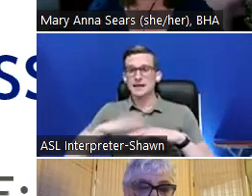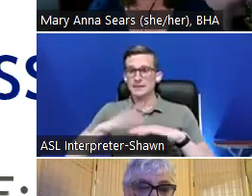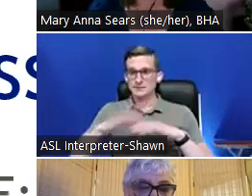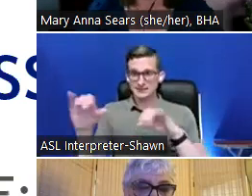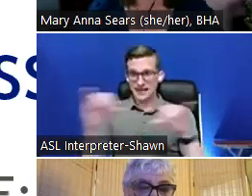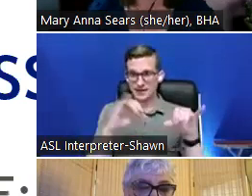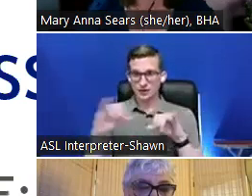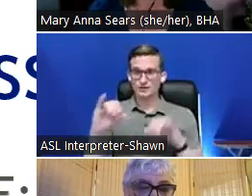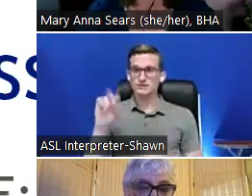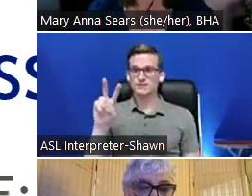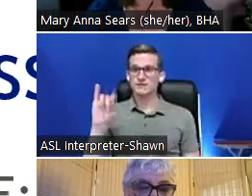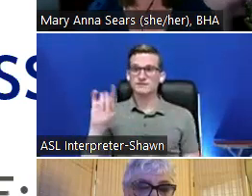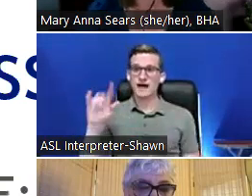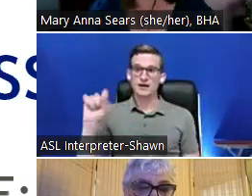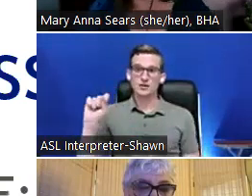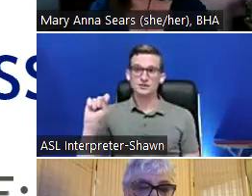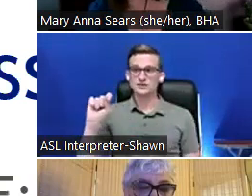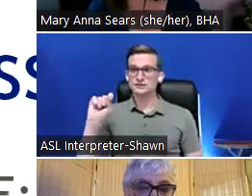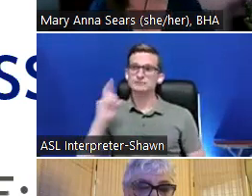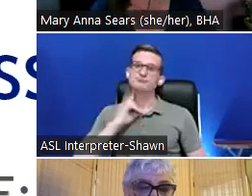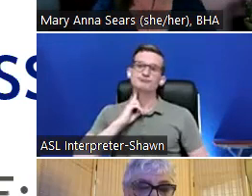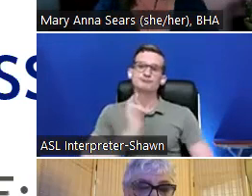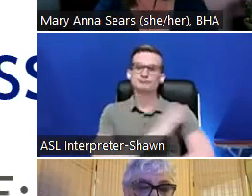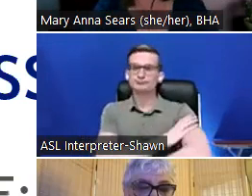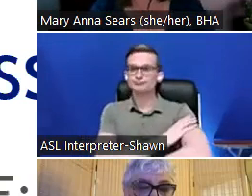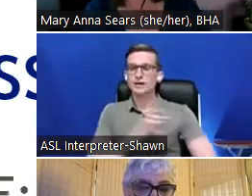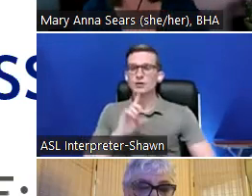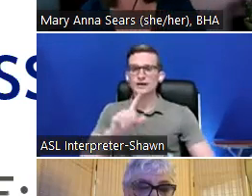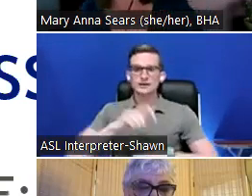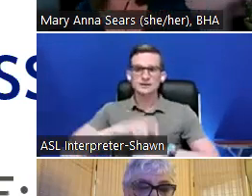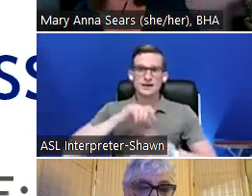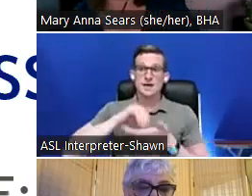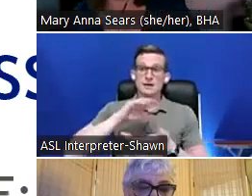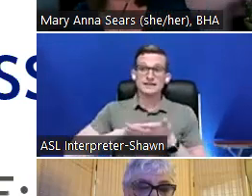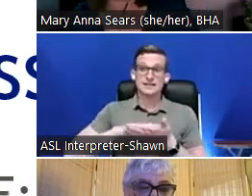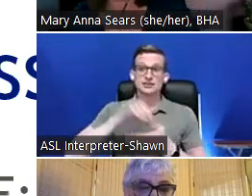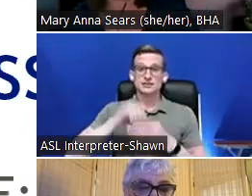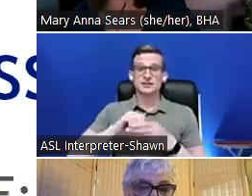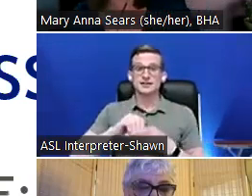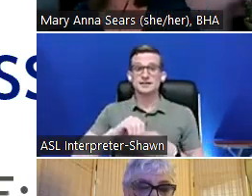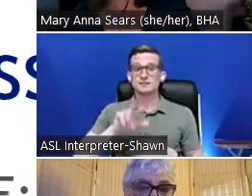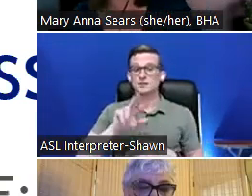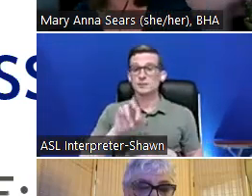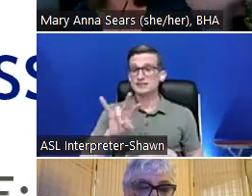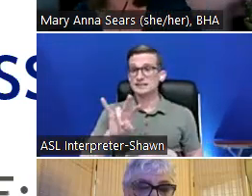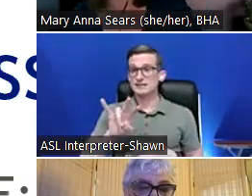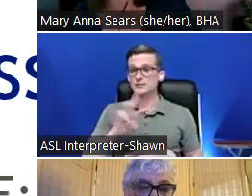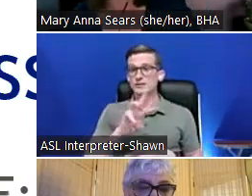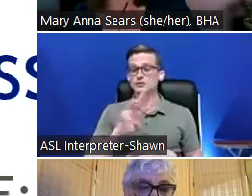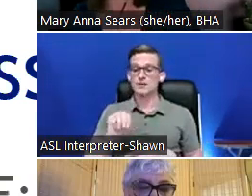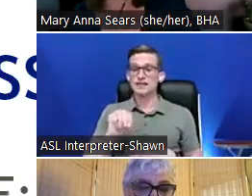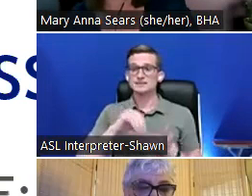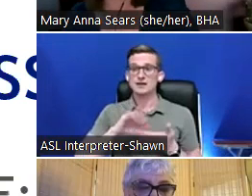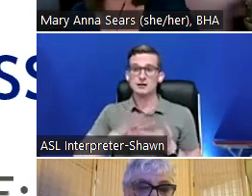vital sign requirements and real-time documentation in this 3.7 withdrawal management to have some standardization there. With some